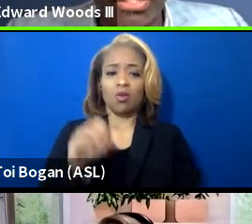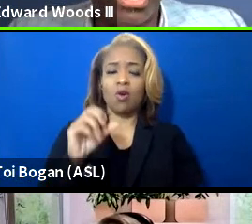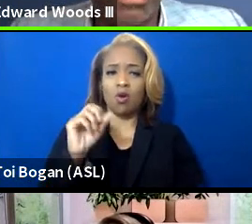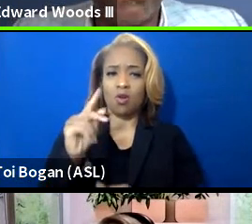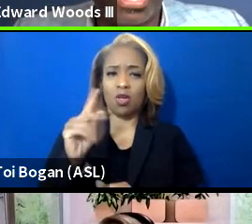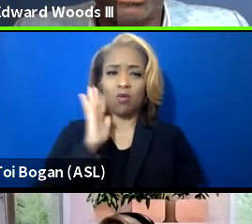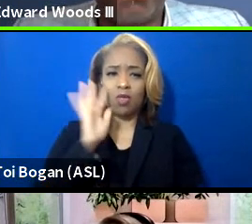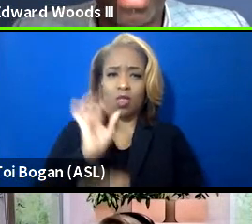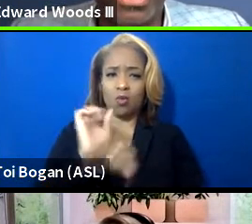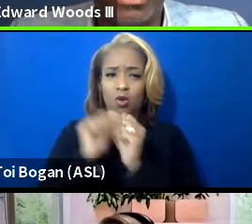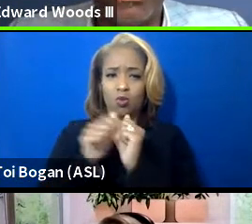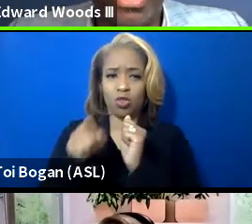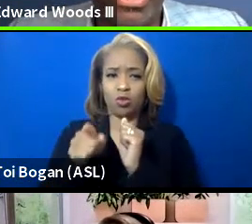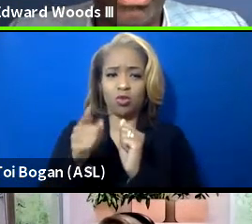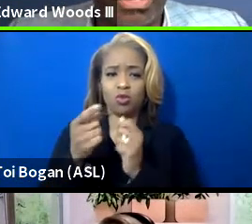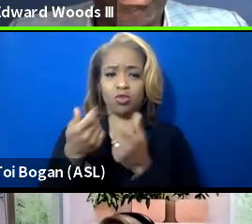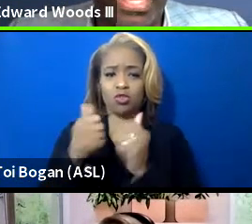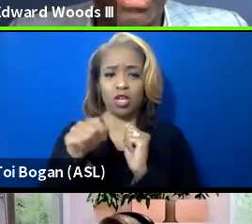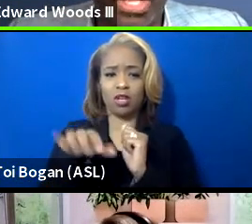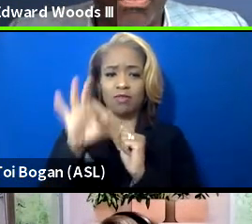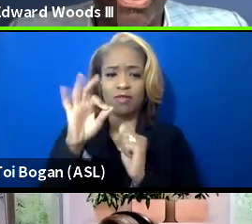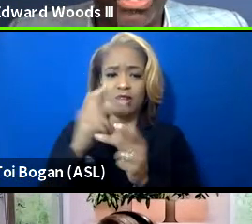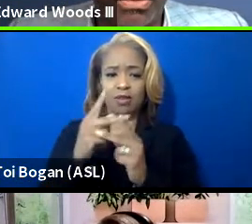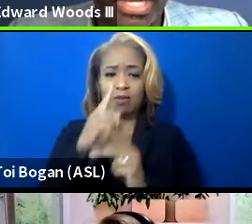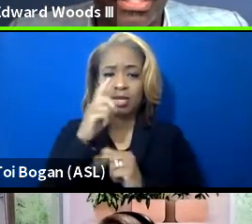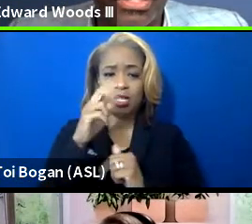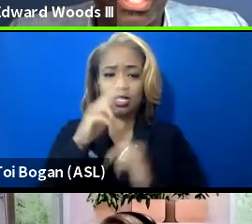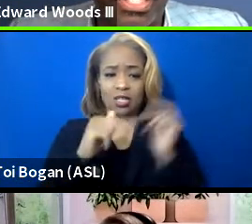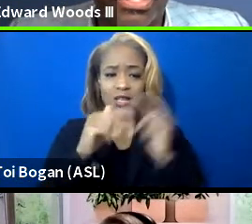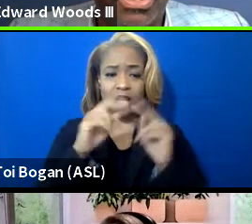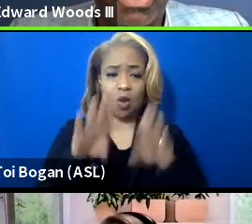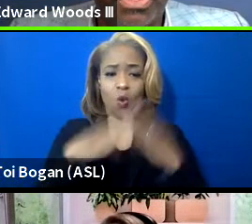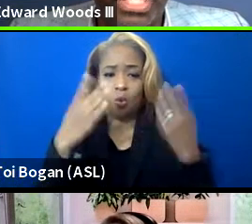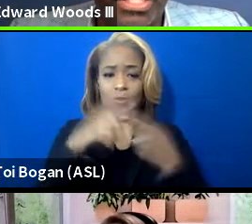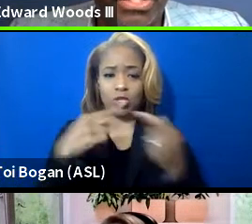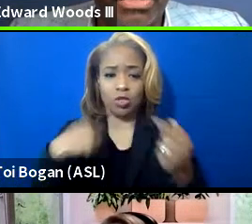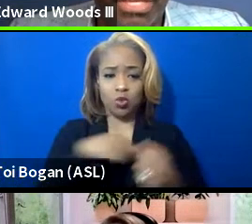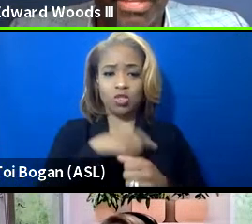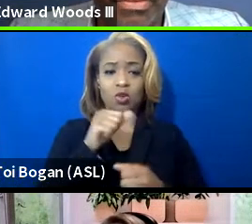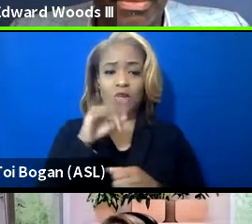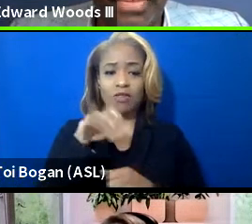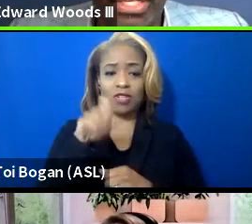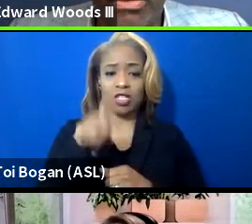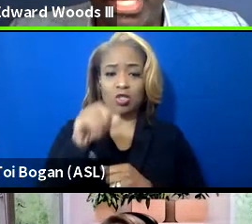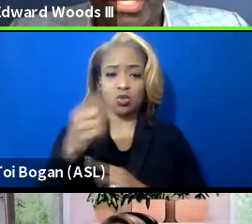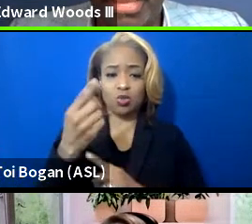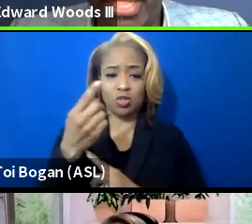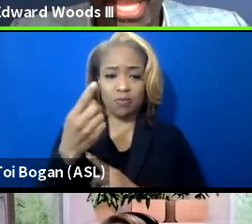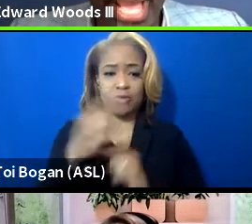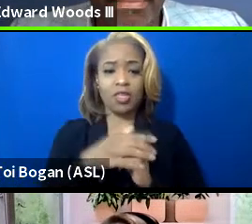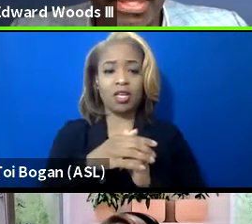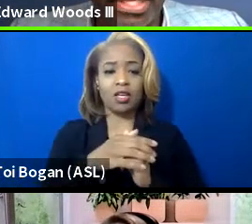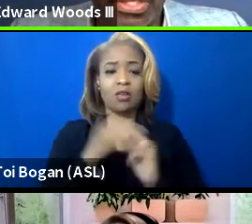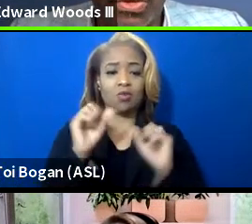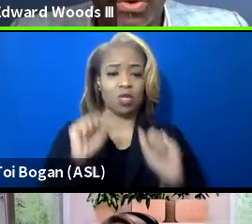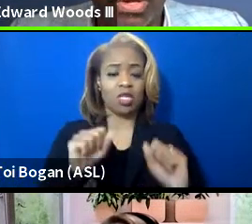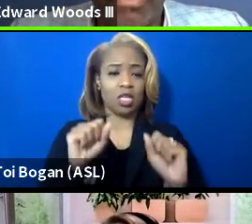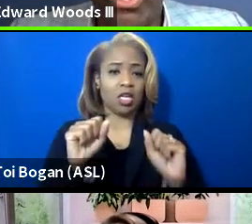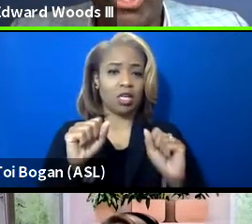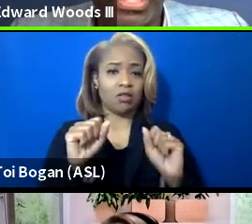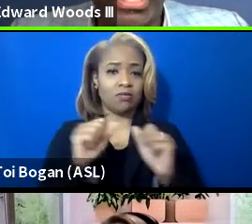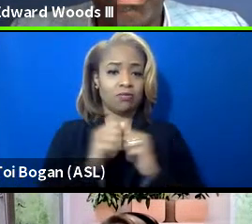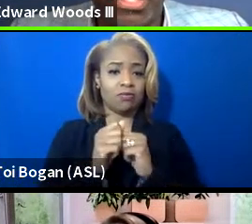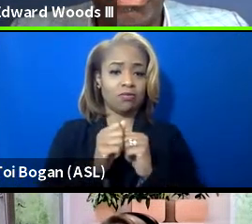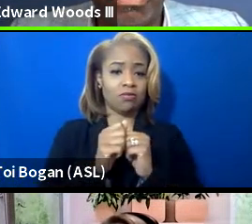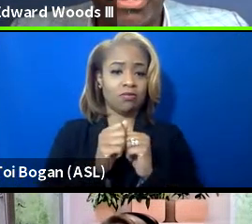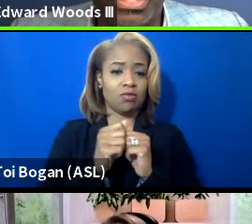with regards to identifying a spot. The venues are basically open to us. So if you need to do something from a venue, we can make that happen. Or